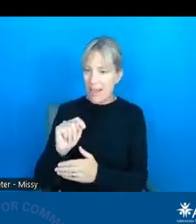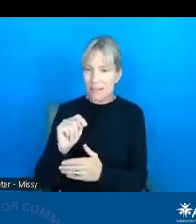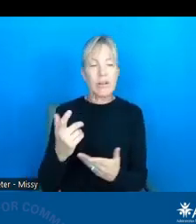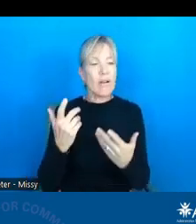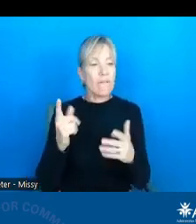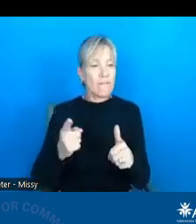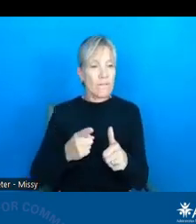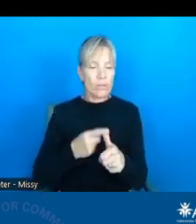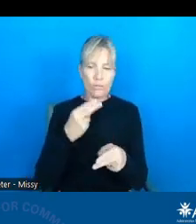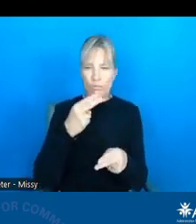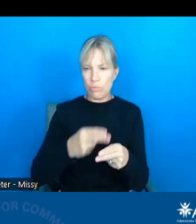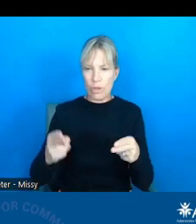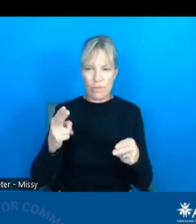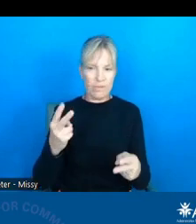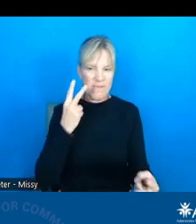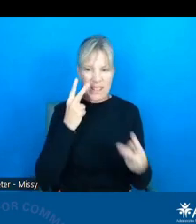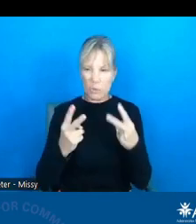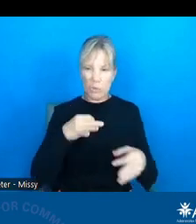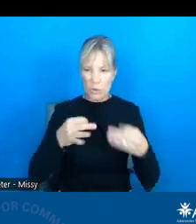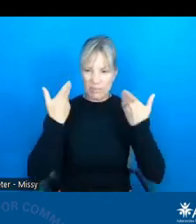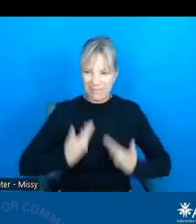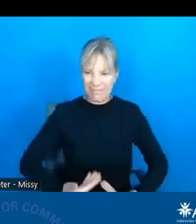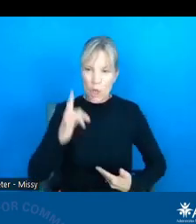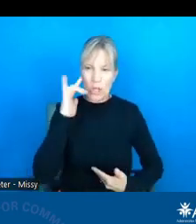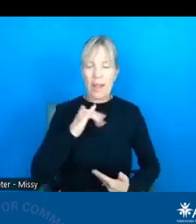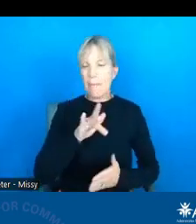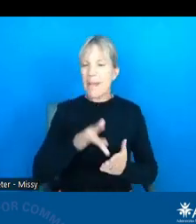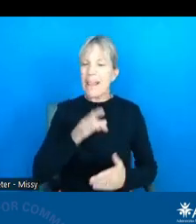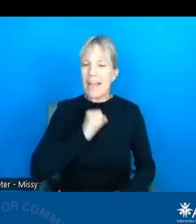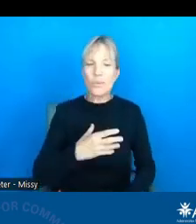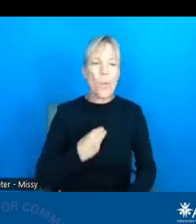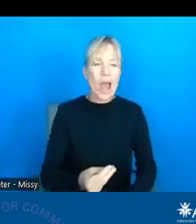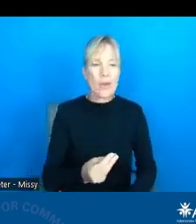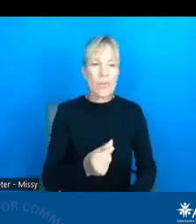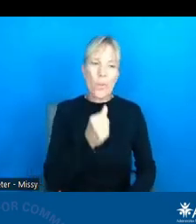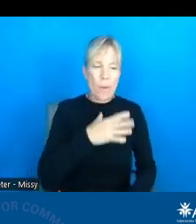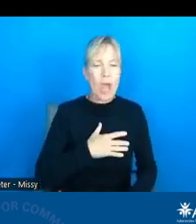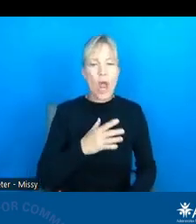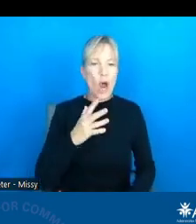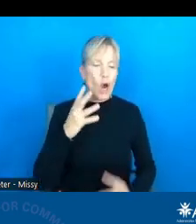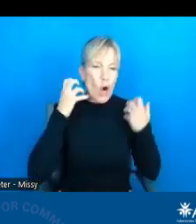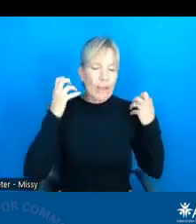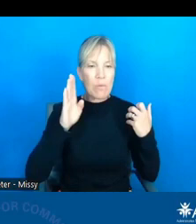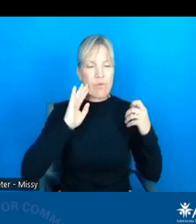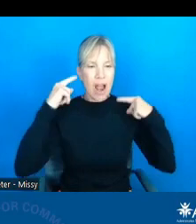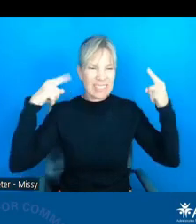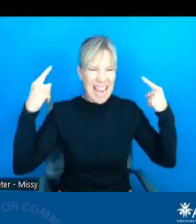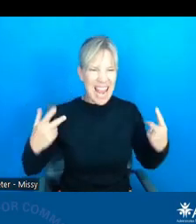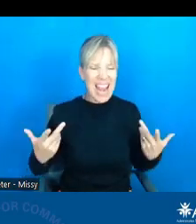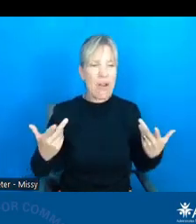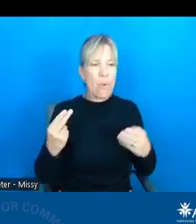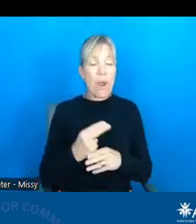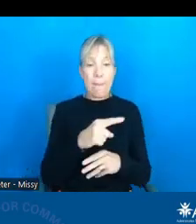me start with a brief visual description. I'm a middle-aged white woman with curly brown hair, wearing a